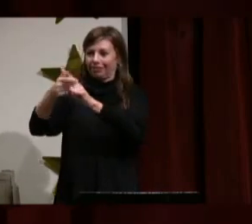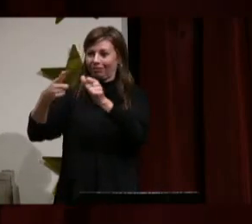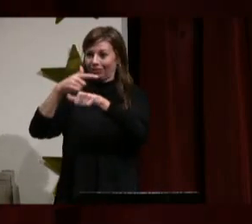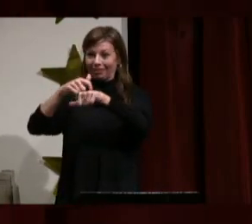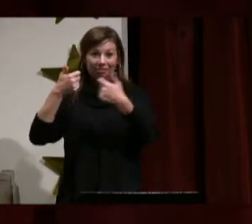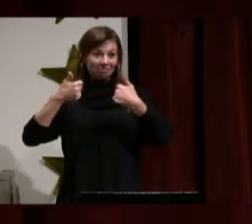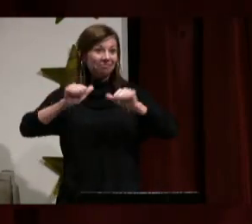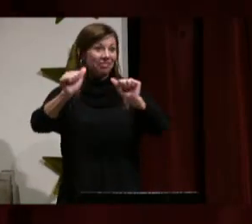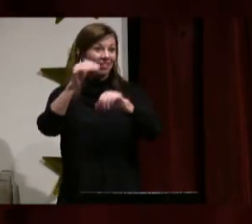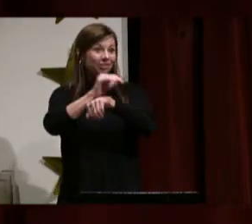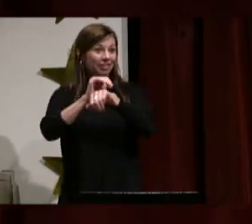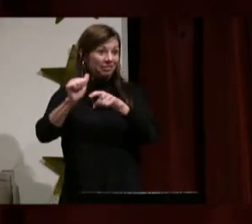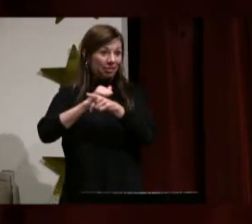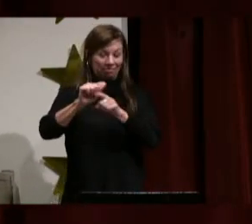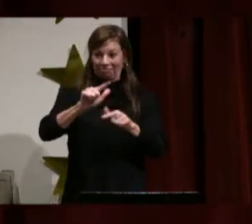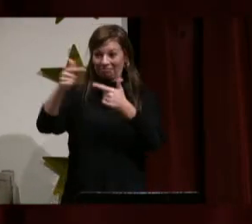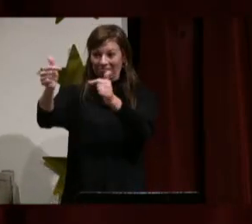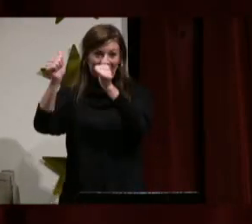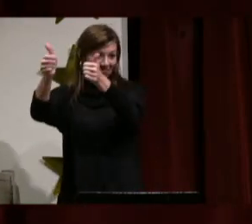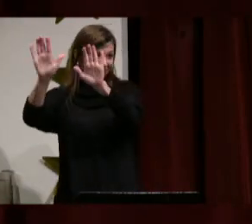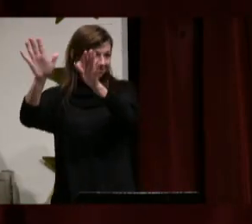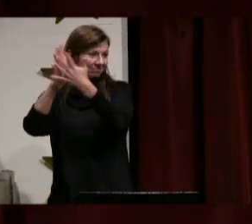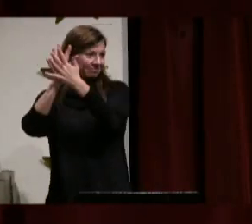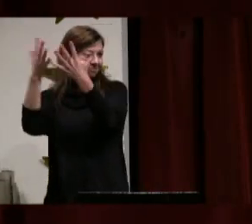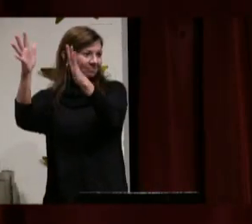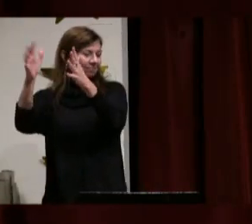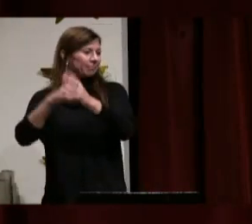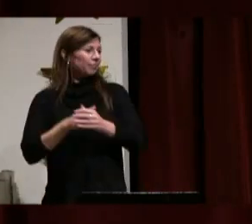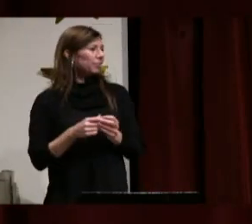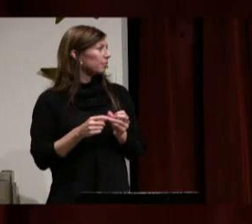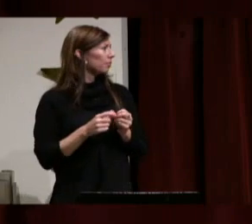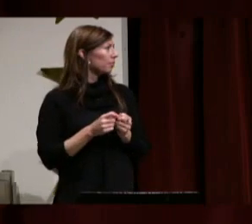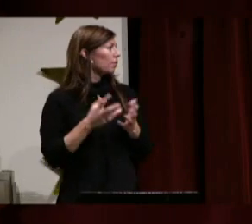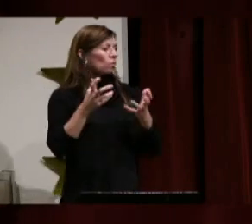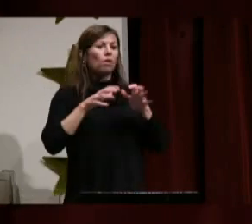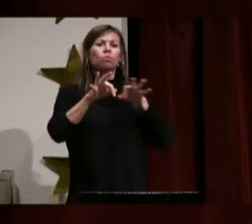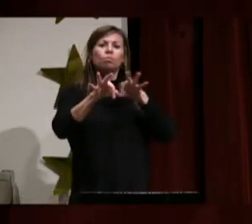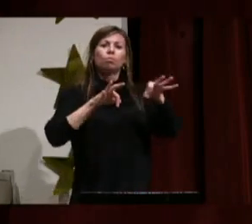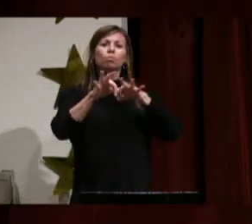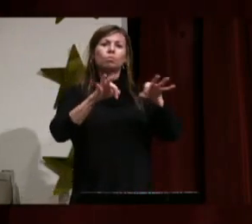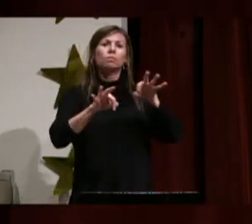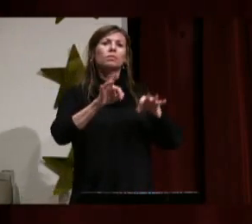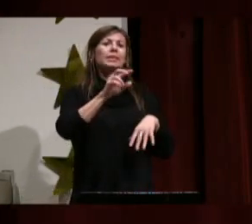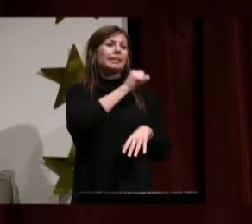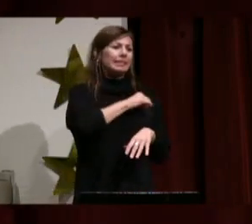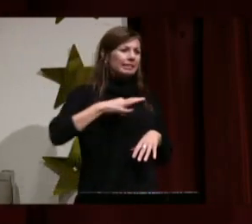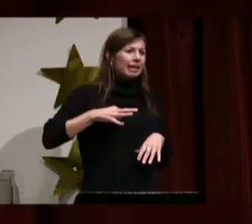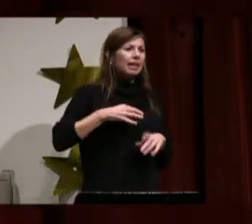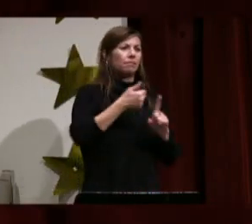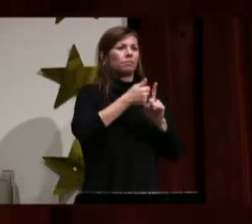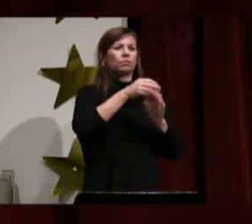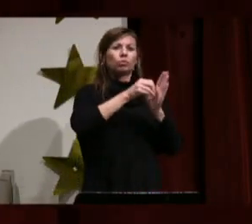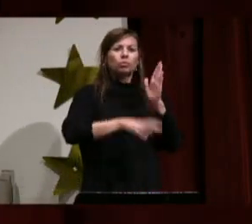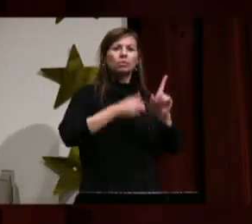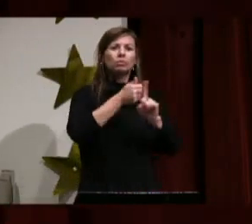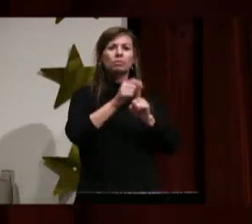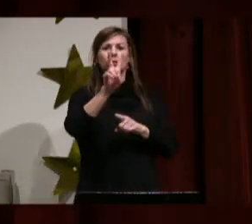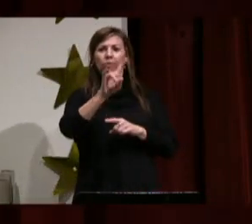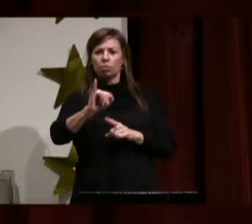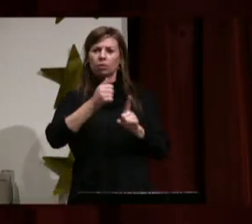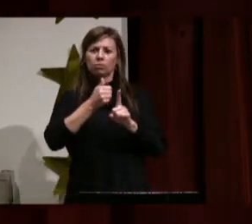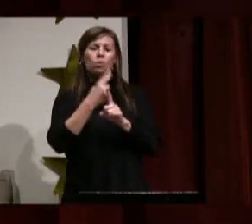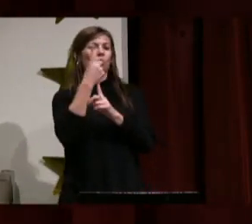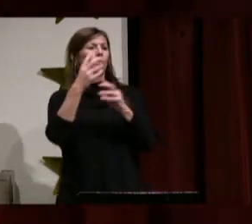practice. We would like to put a lot more into play for students who are blind, visually impaired, staff who are blind or visually impaired. Just one more way for them